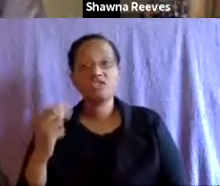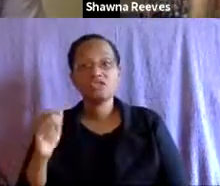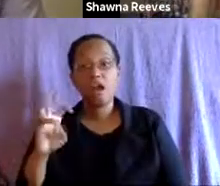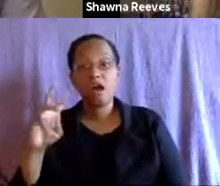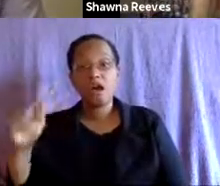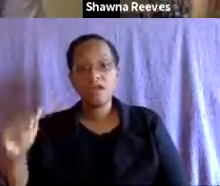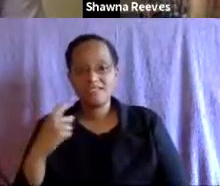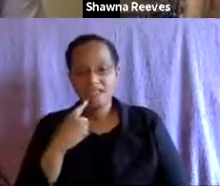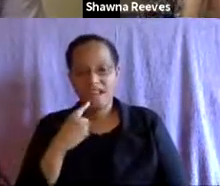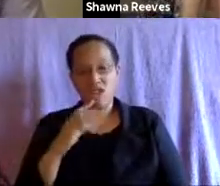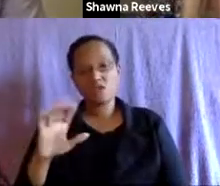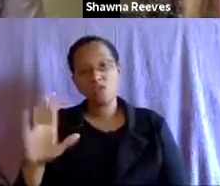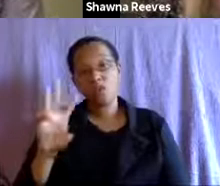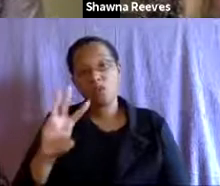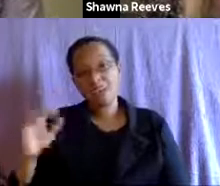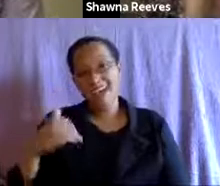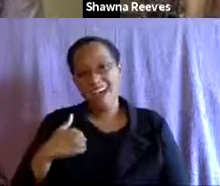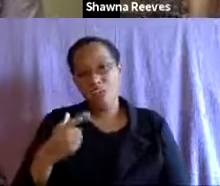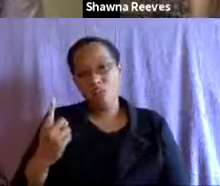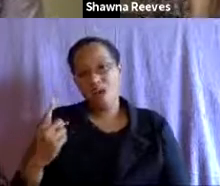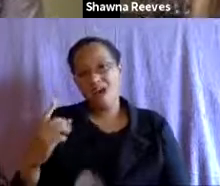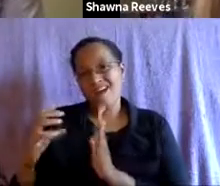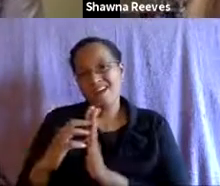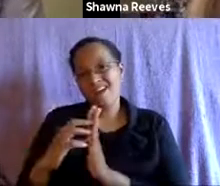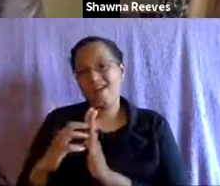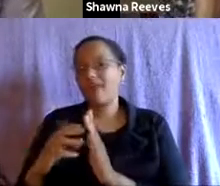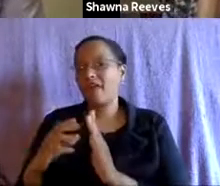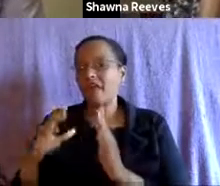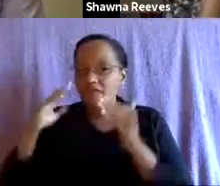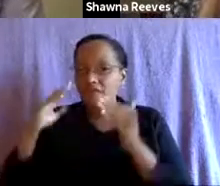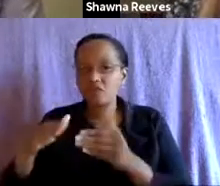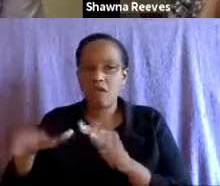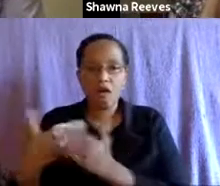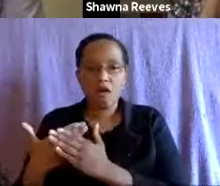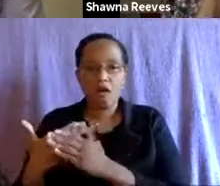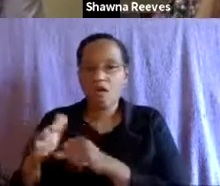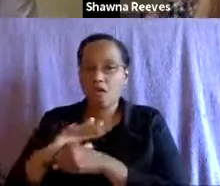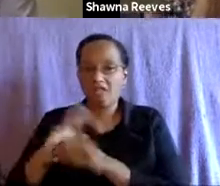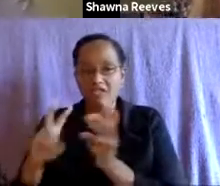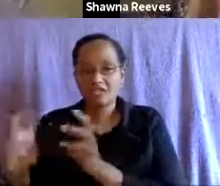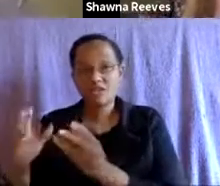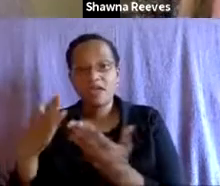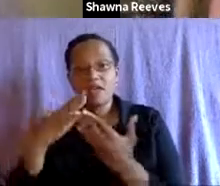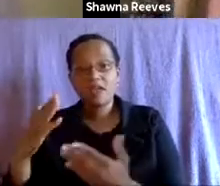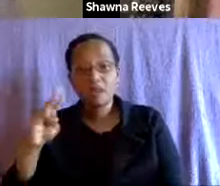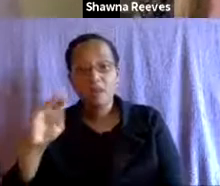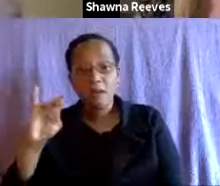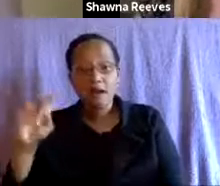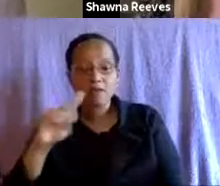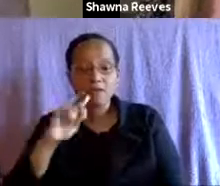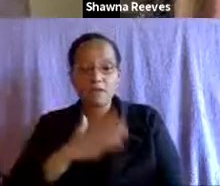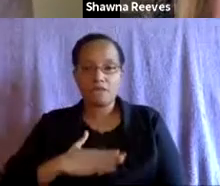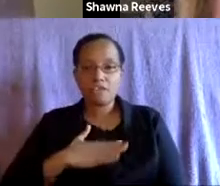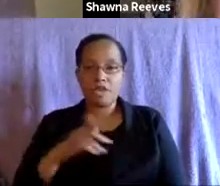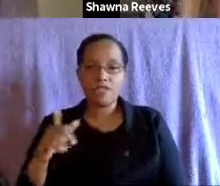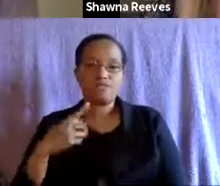bring up with Department of Public Health, with DSS, with the governor's office, because we've got to see that change. Great. And if they go on the Canner